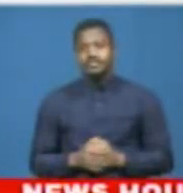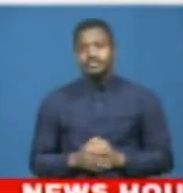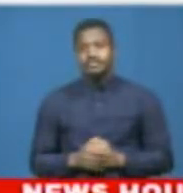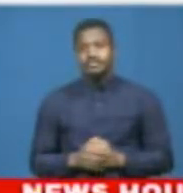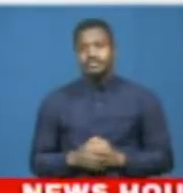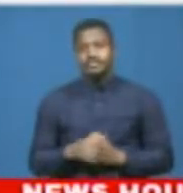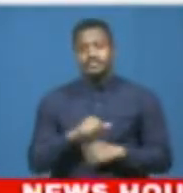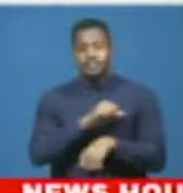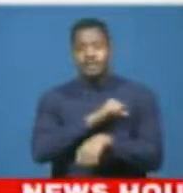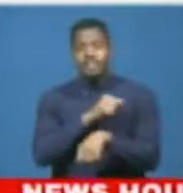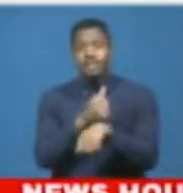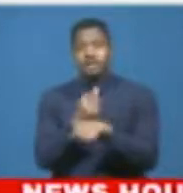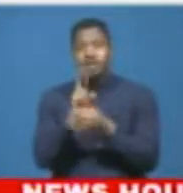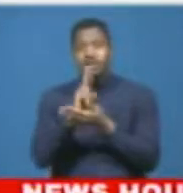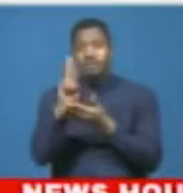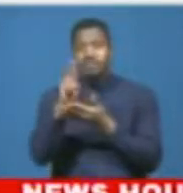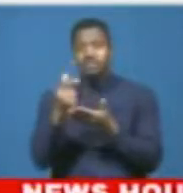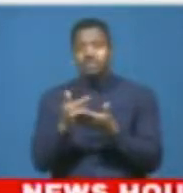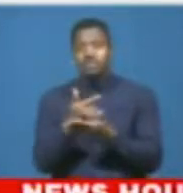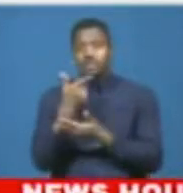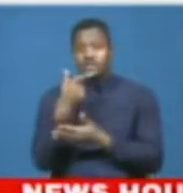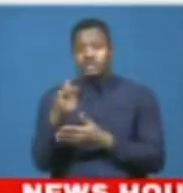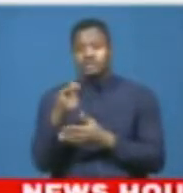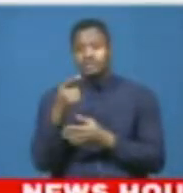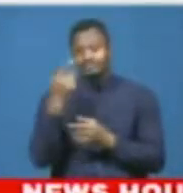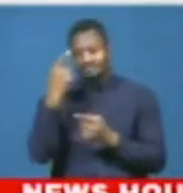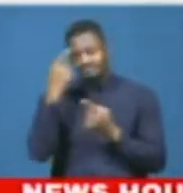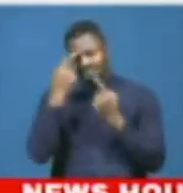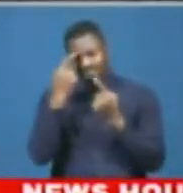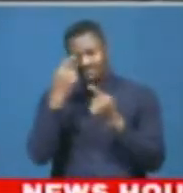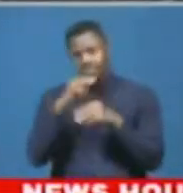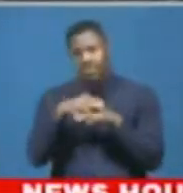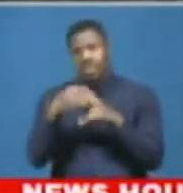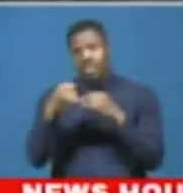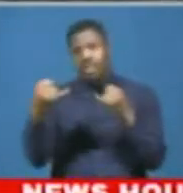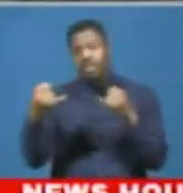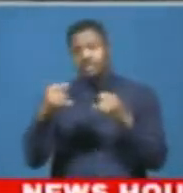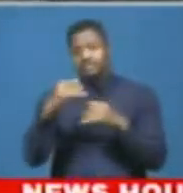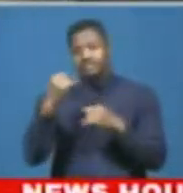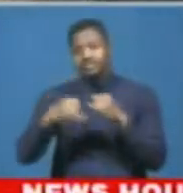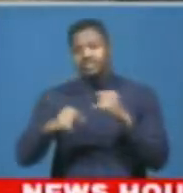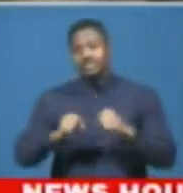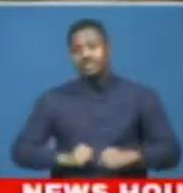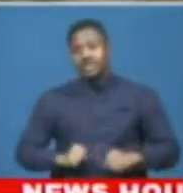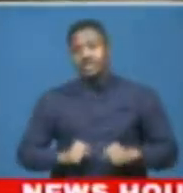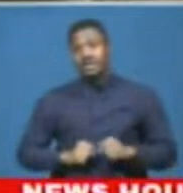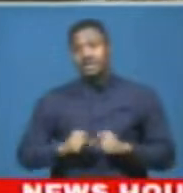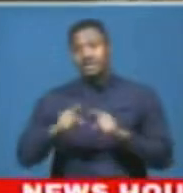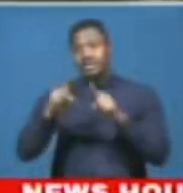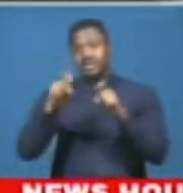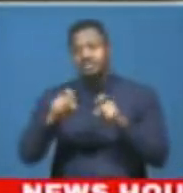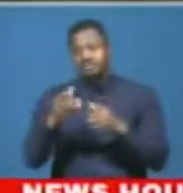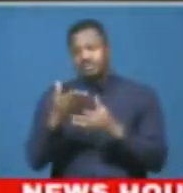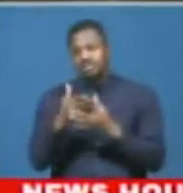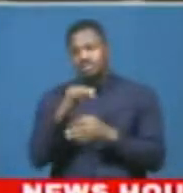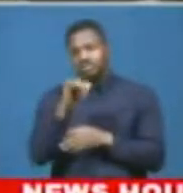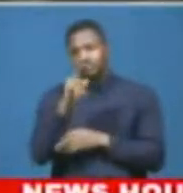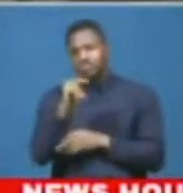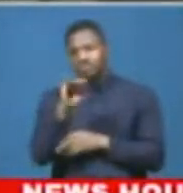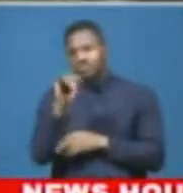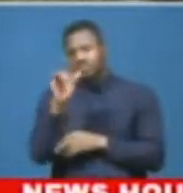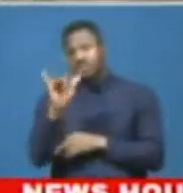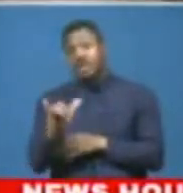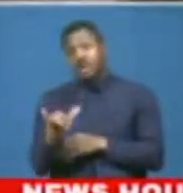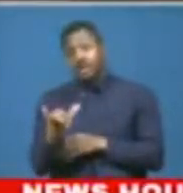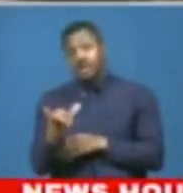Authorities of the University of Ghana say the university's intended online end-of-semester examinations scheduled for between June and July will